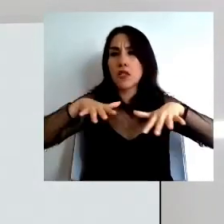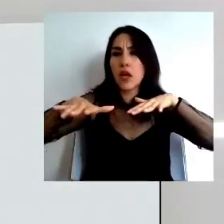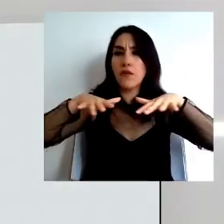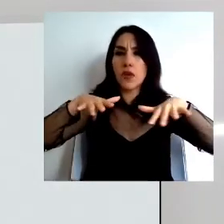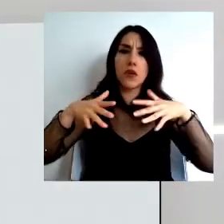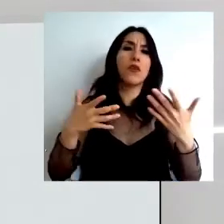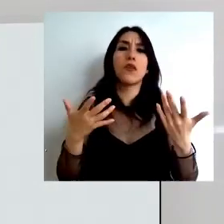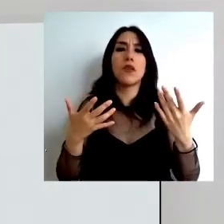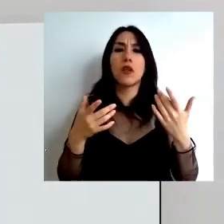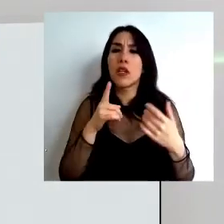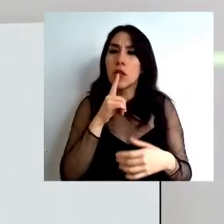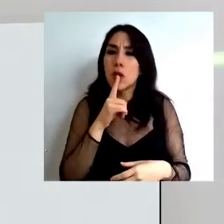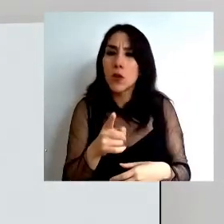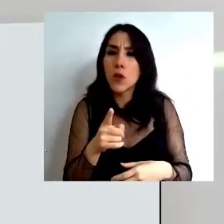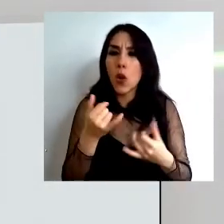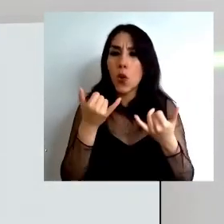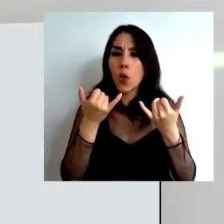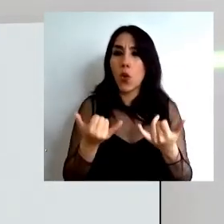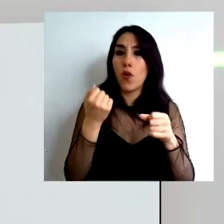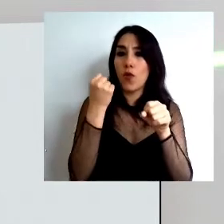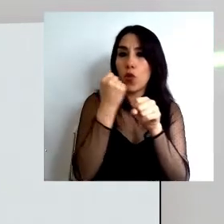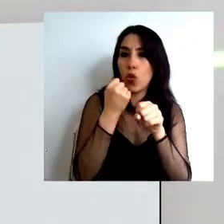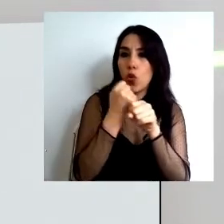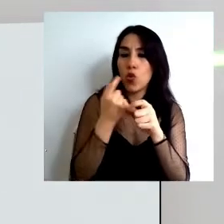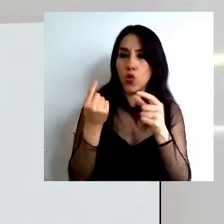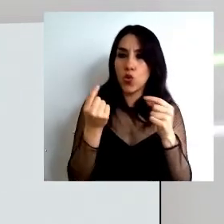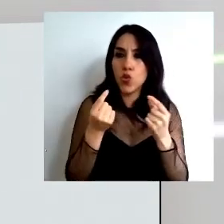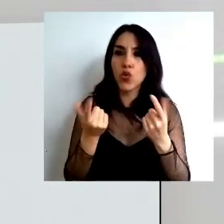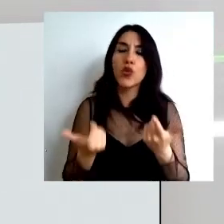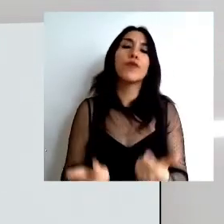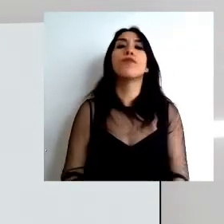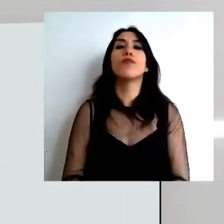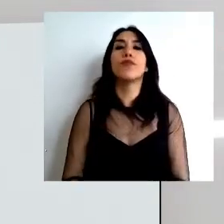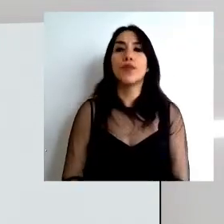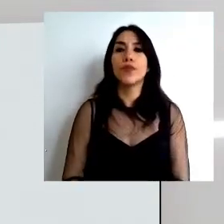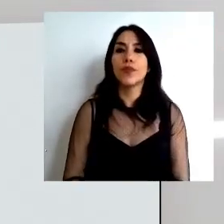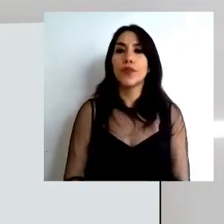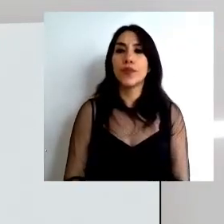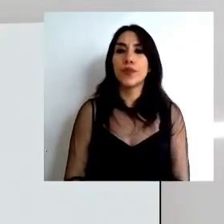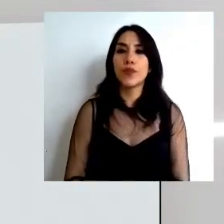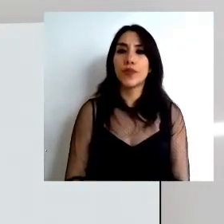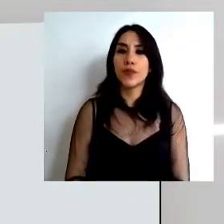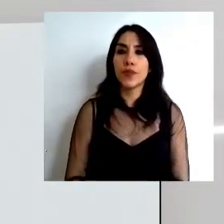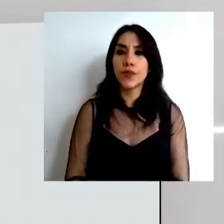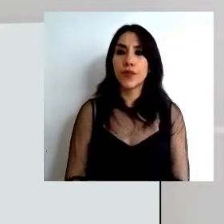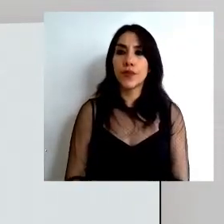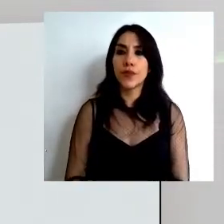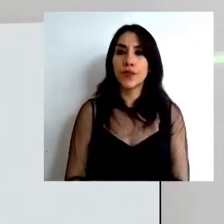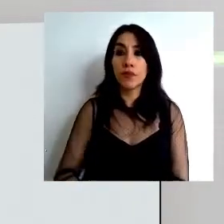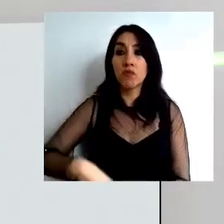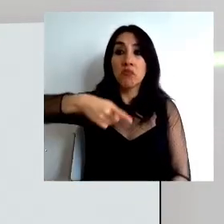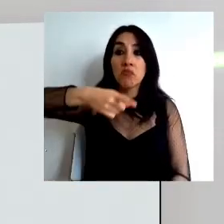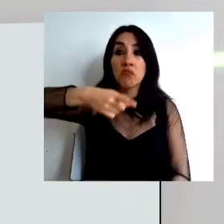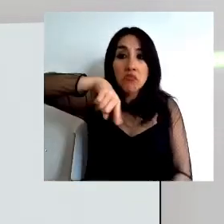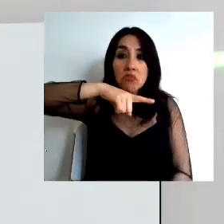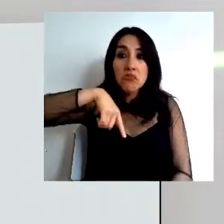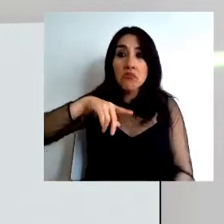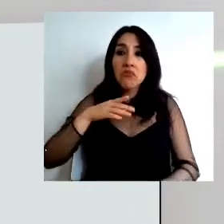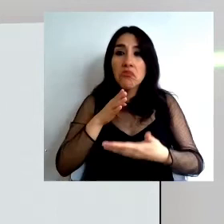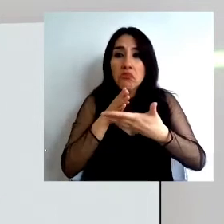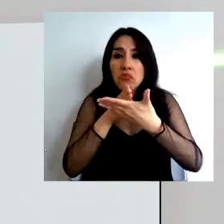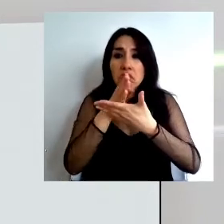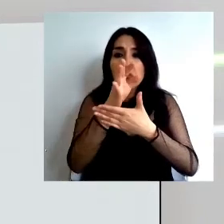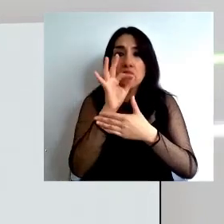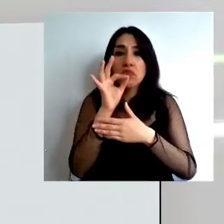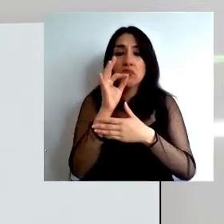we started with a service, and the service is that we get complicated written information from, for